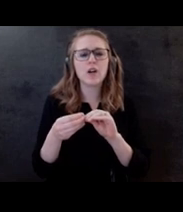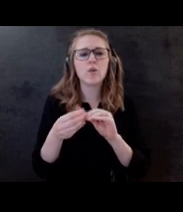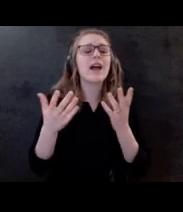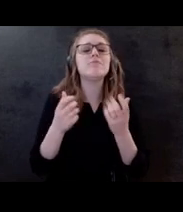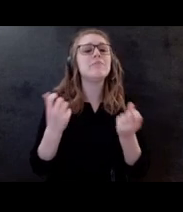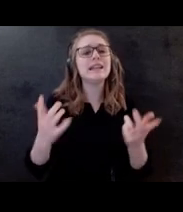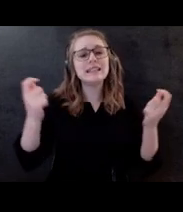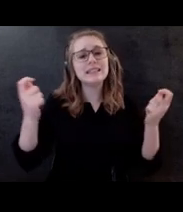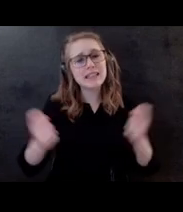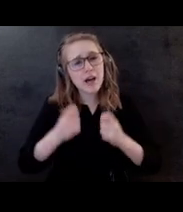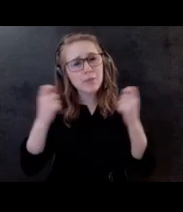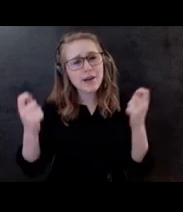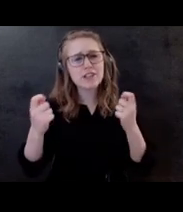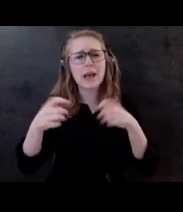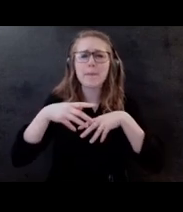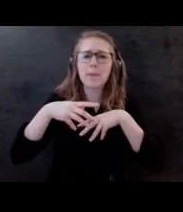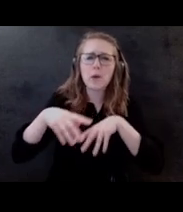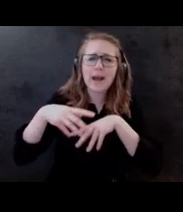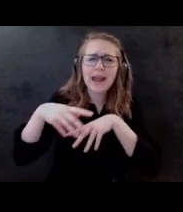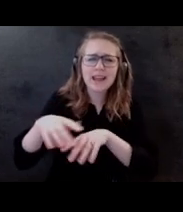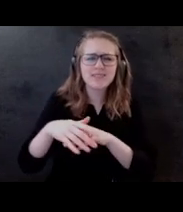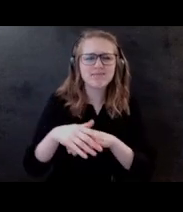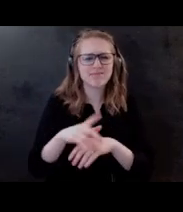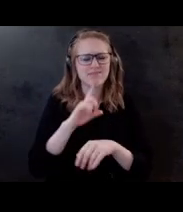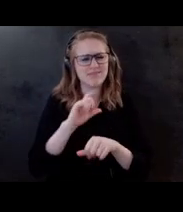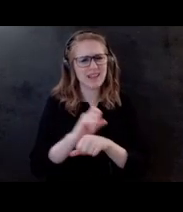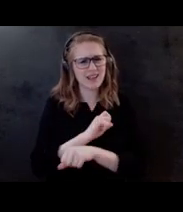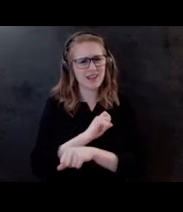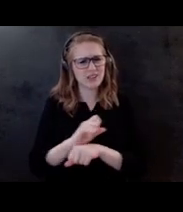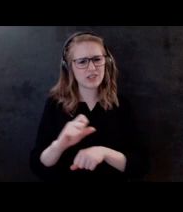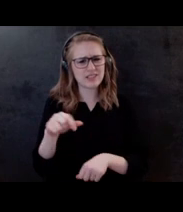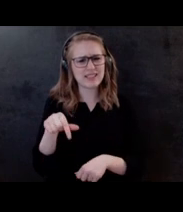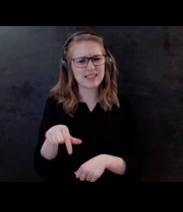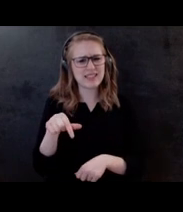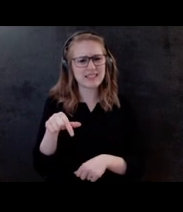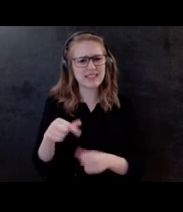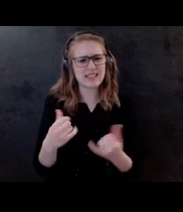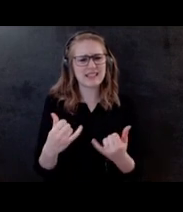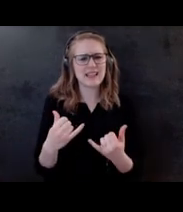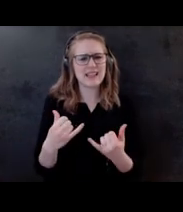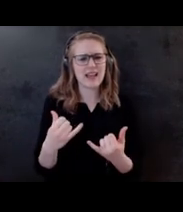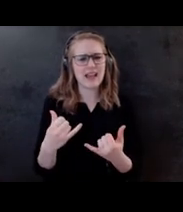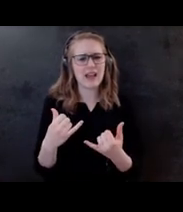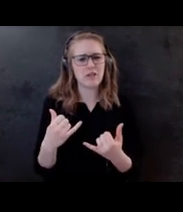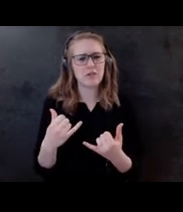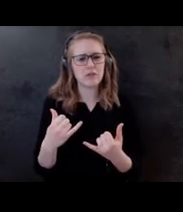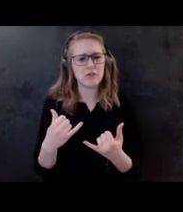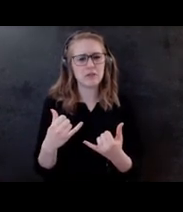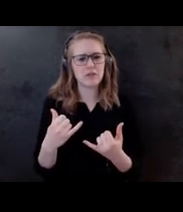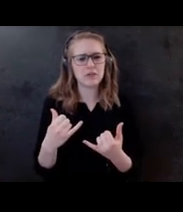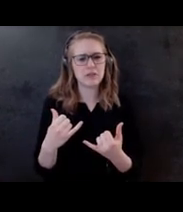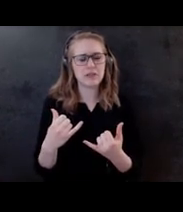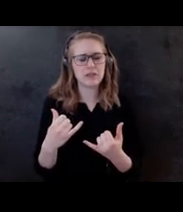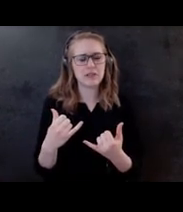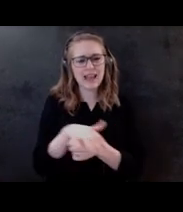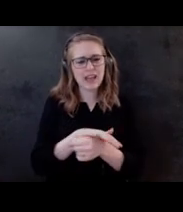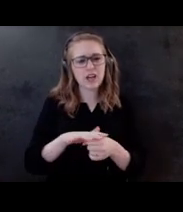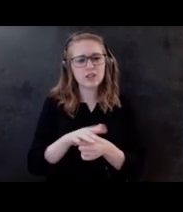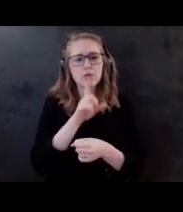celebration for parade. Actually, this is the area that enjoyed by the old city